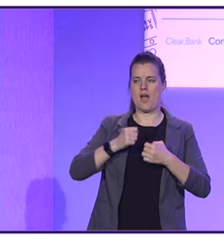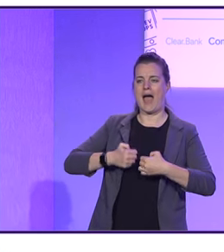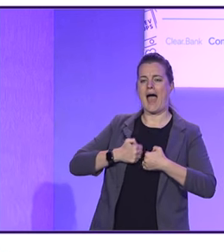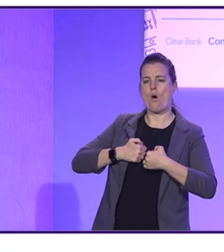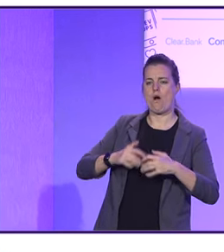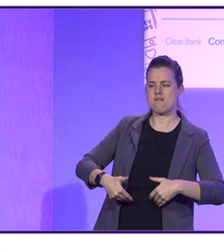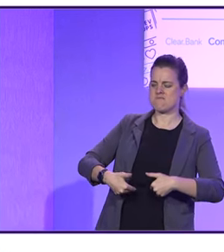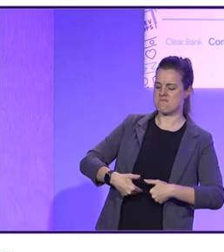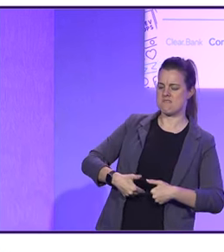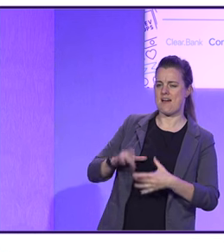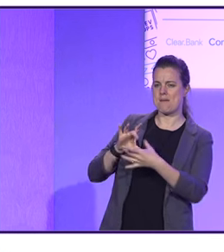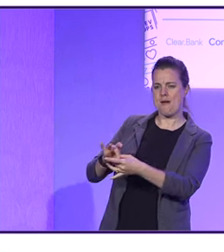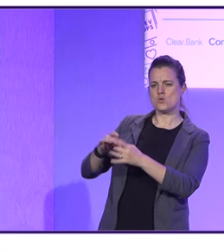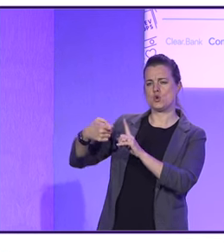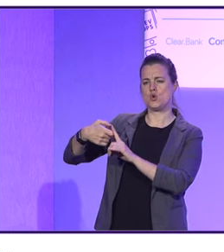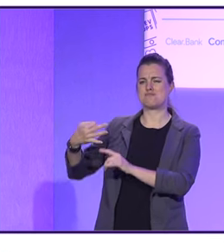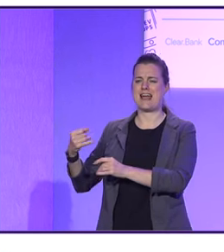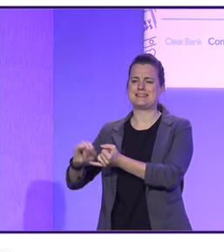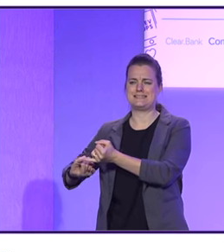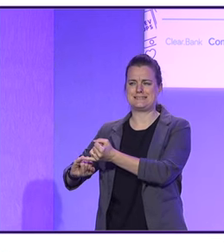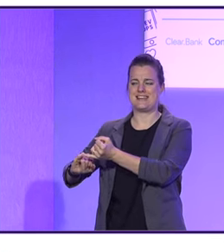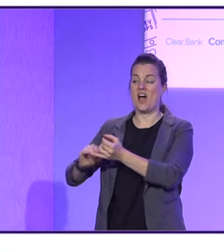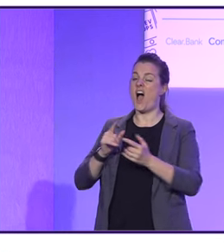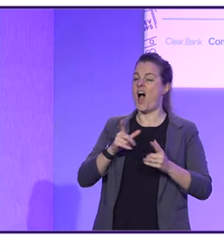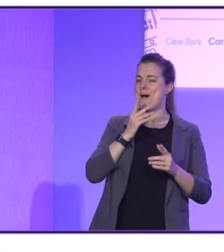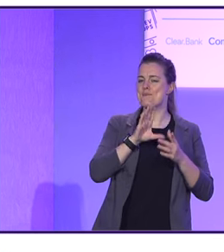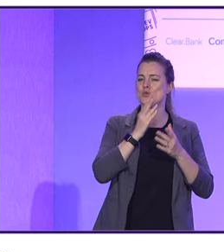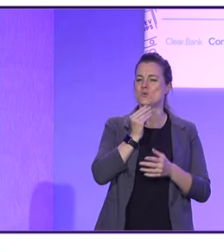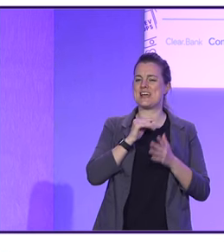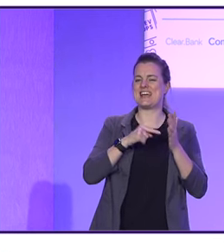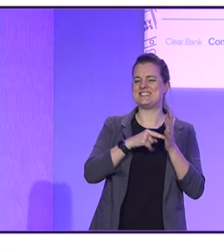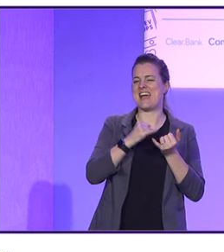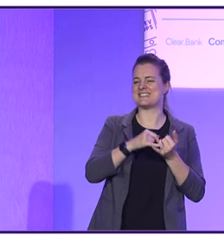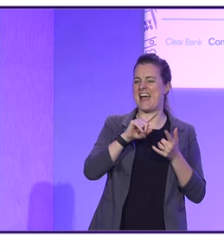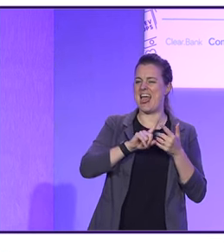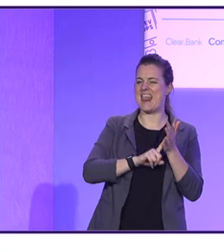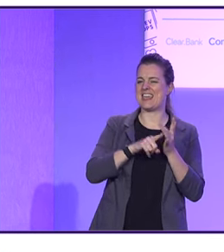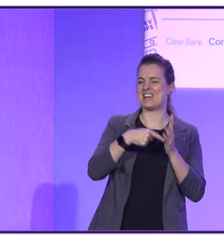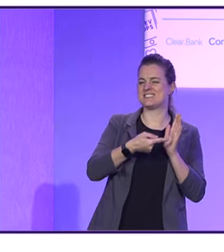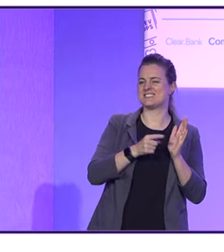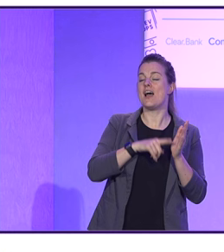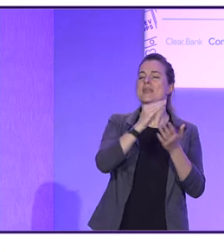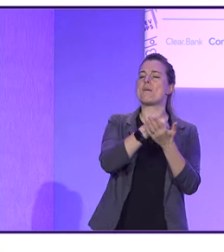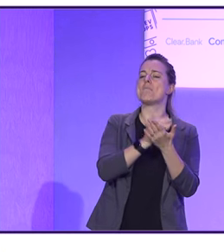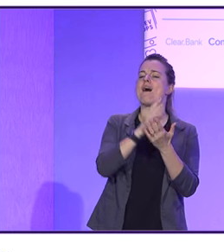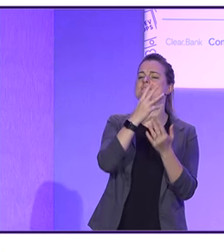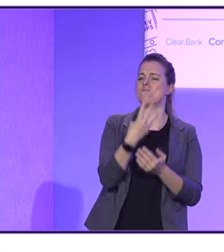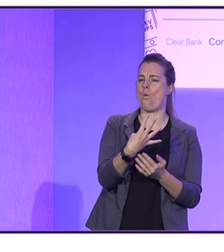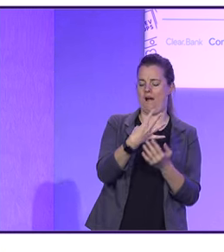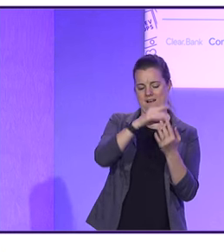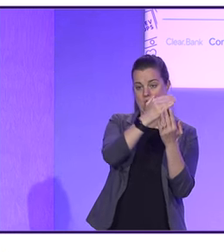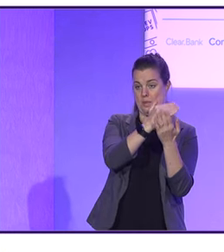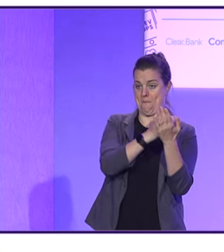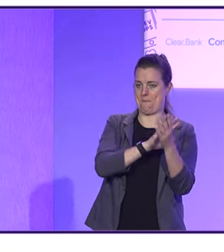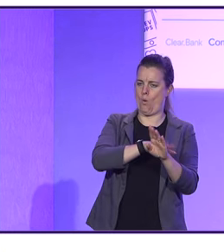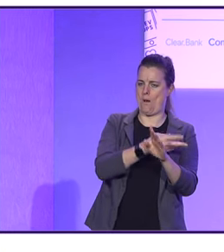Kubernetes, I'm going to this poem by T.S. Eliot. Part four of The Wasteland is a passage called Death by Water. And it